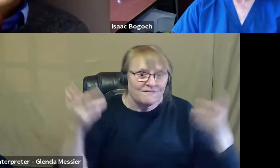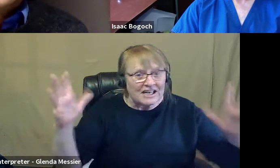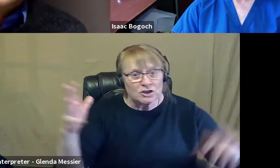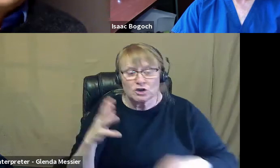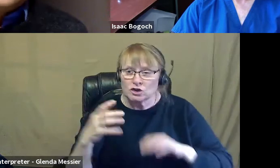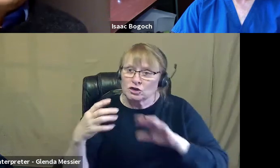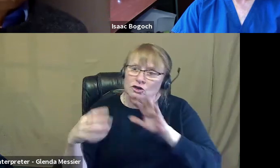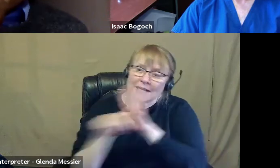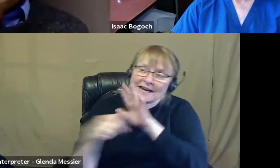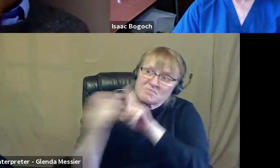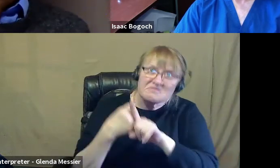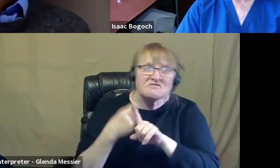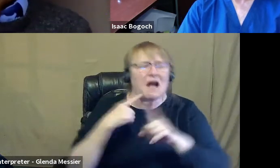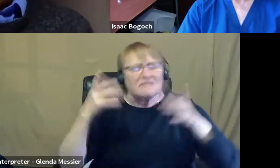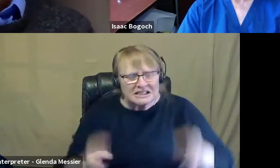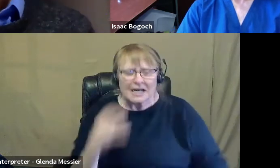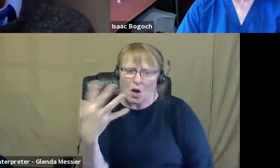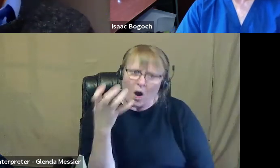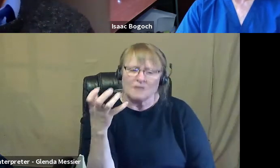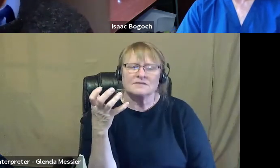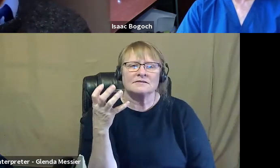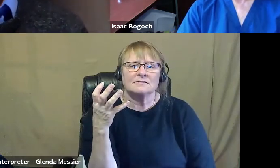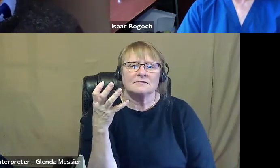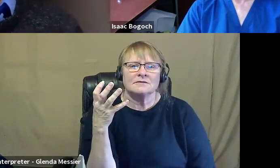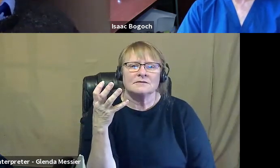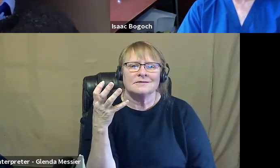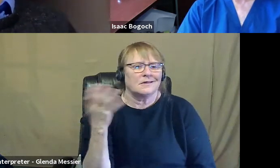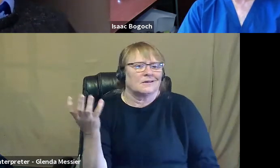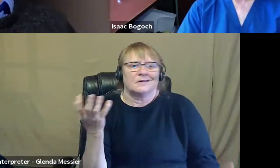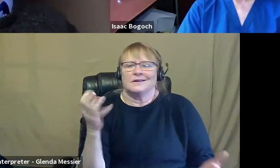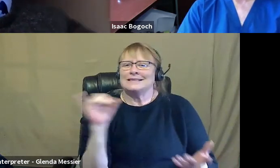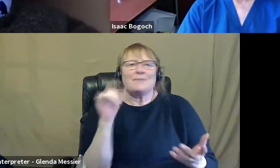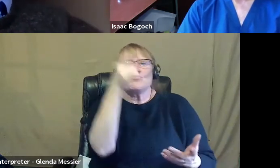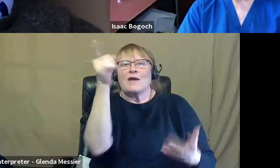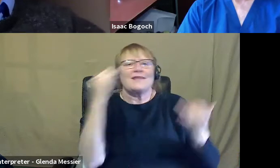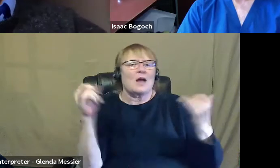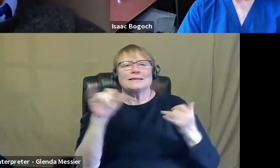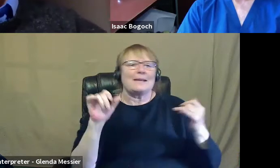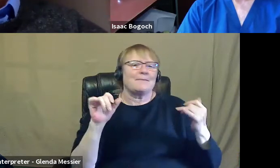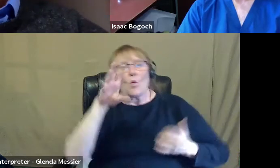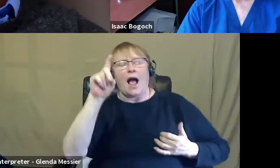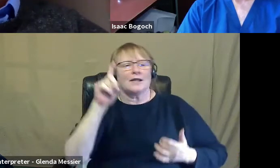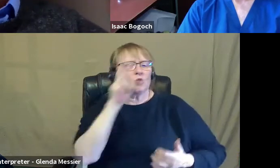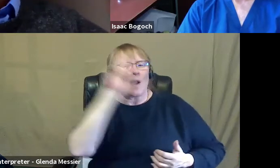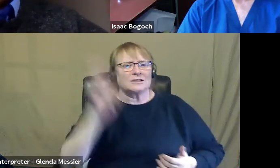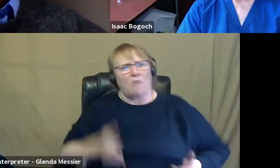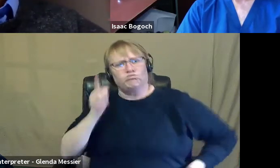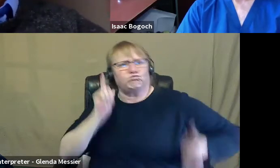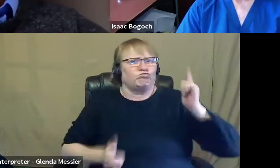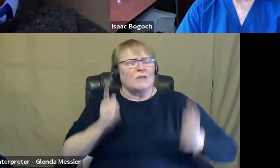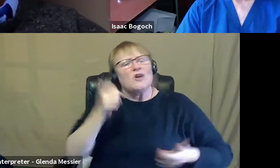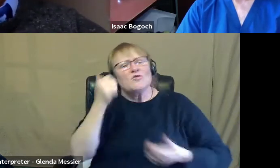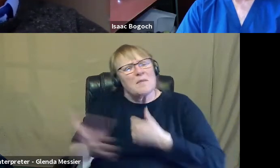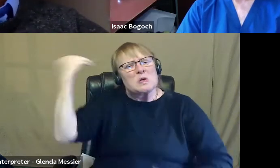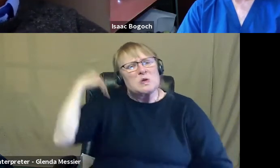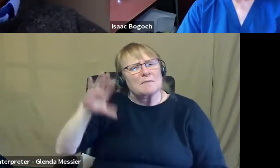realize I want to get it. It's kind of like the Wild West out there these days. Like if you remember, in early March, the province said